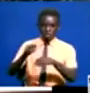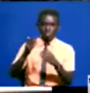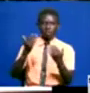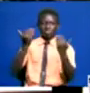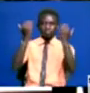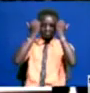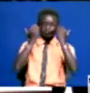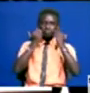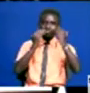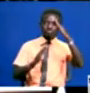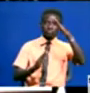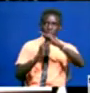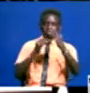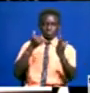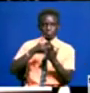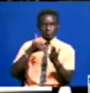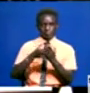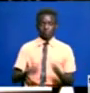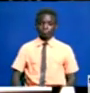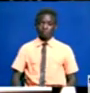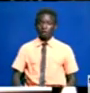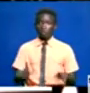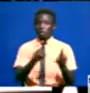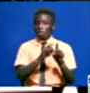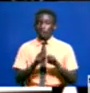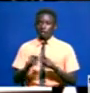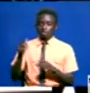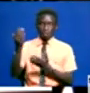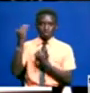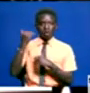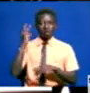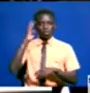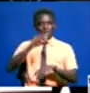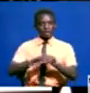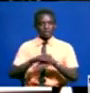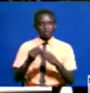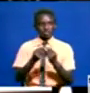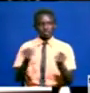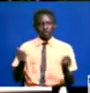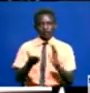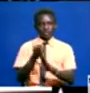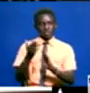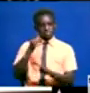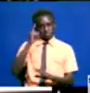Vile vile wanatumai kuwa suluhu linaweza kupatikana haraka kwa tatizo hilo.